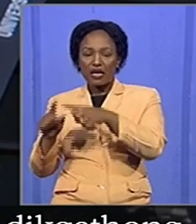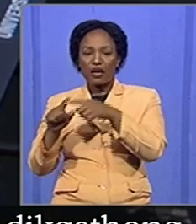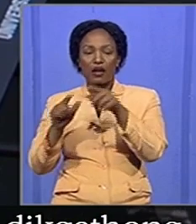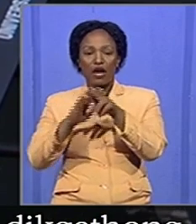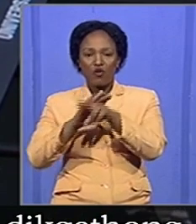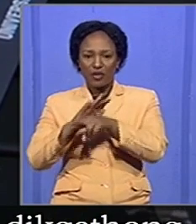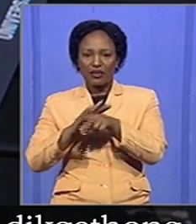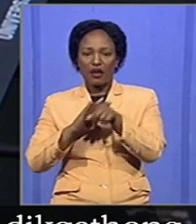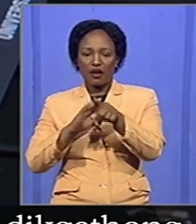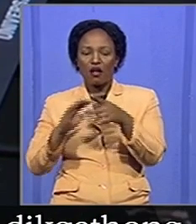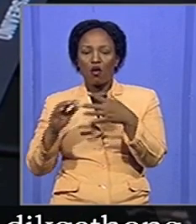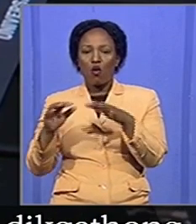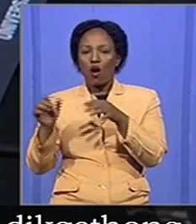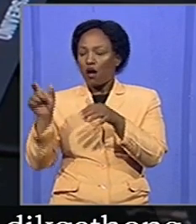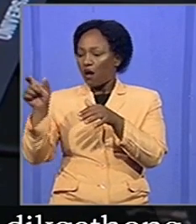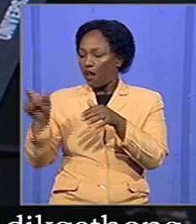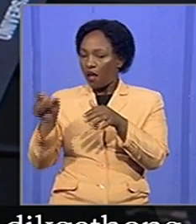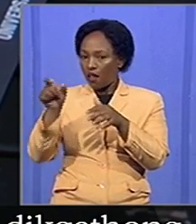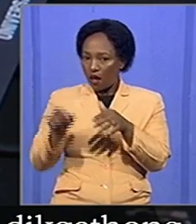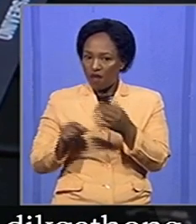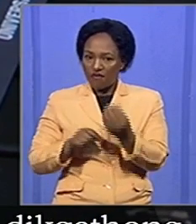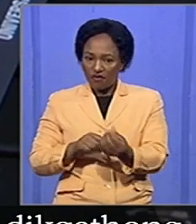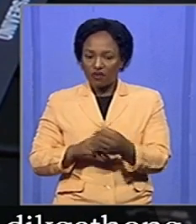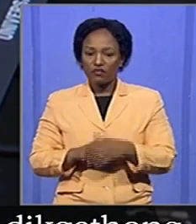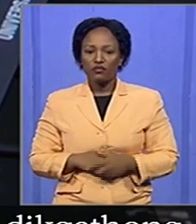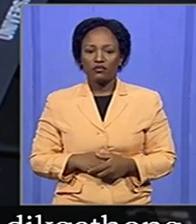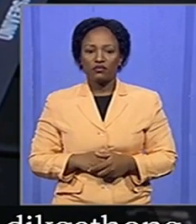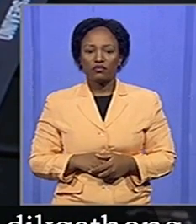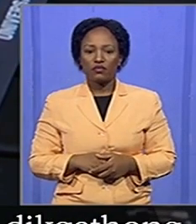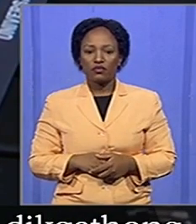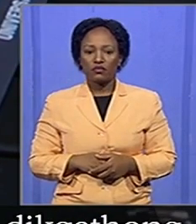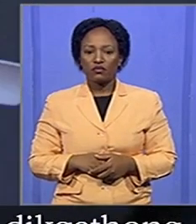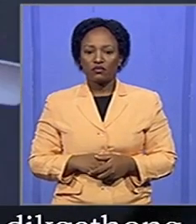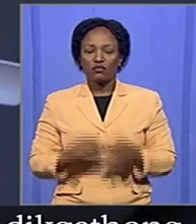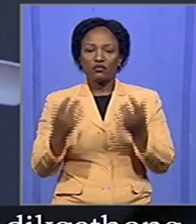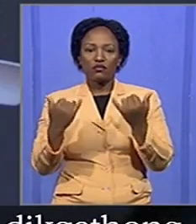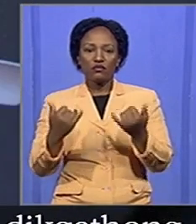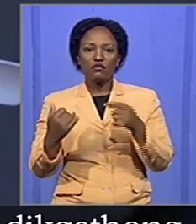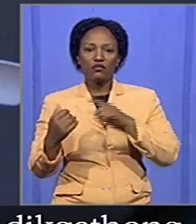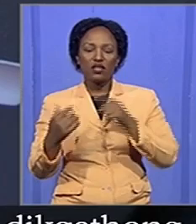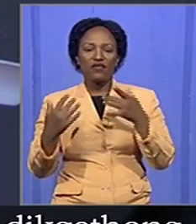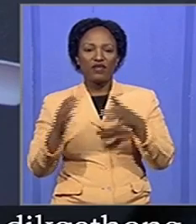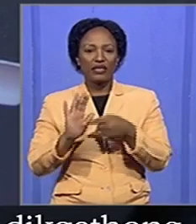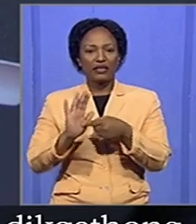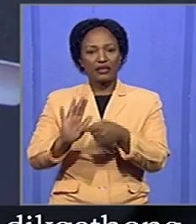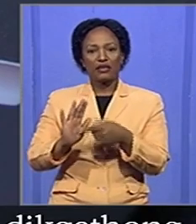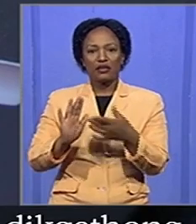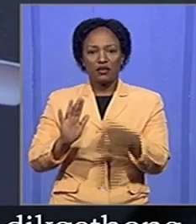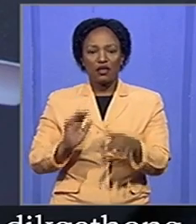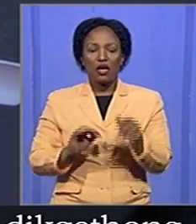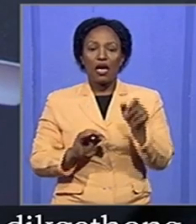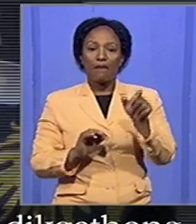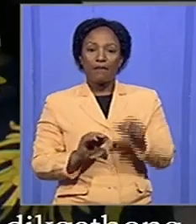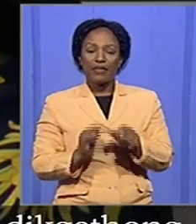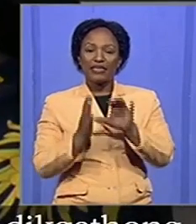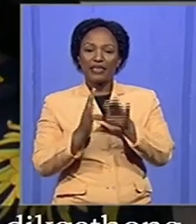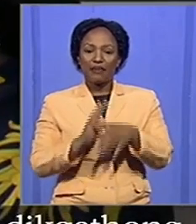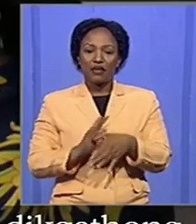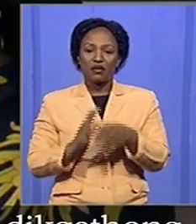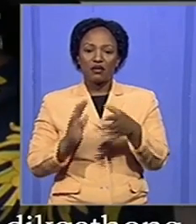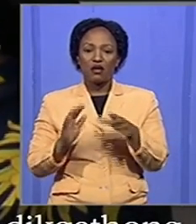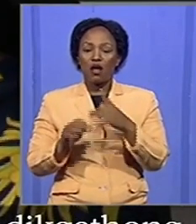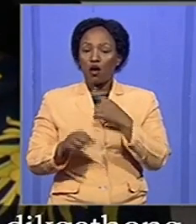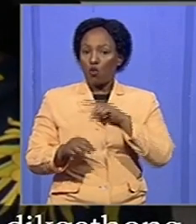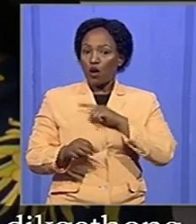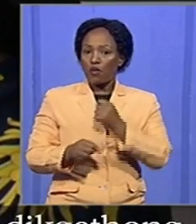ballots, which are both single column ballots. We have a special account that is dedicated simply for persons with disabilities so that we